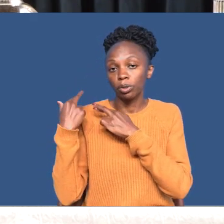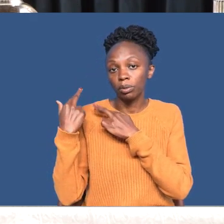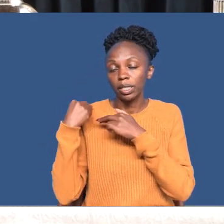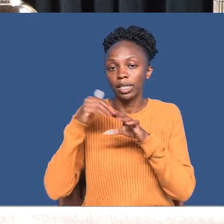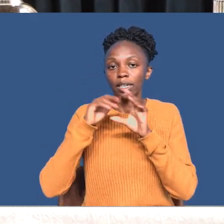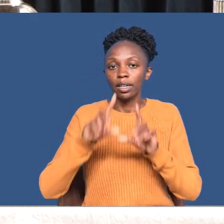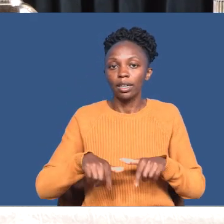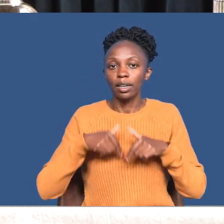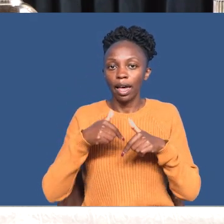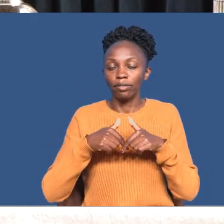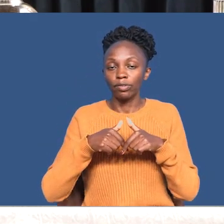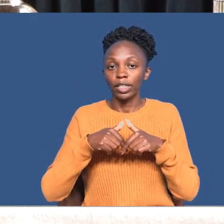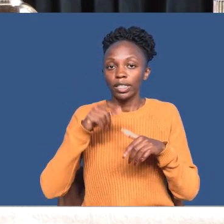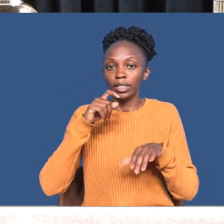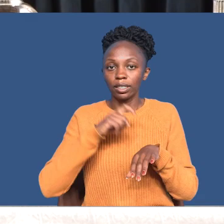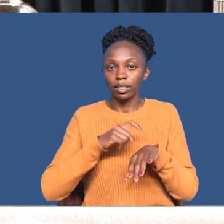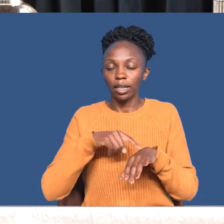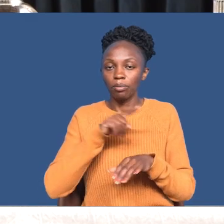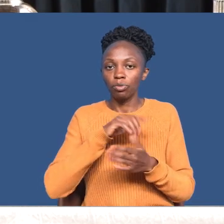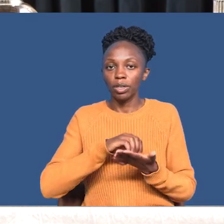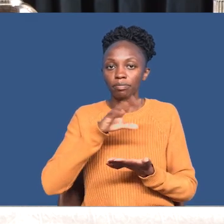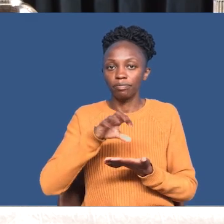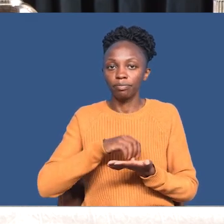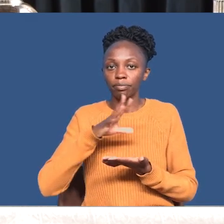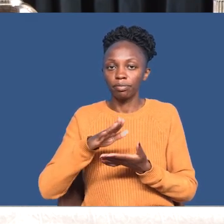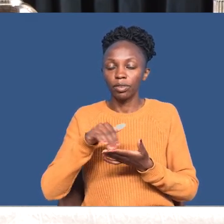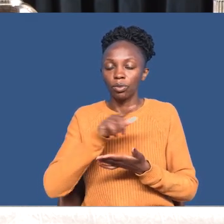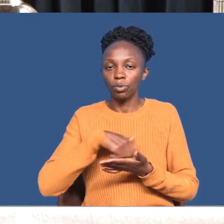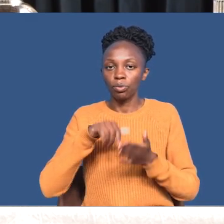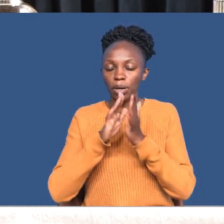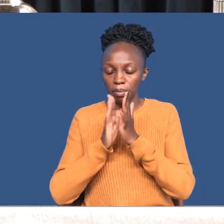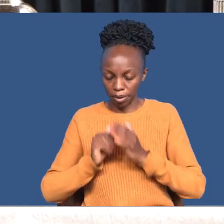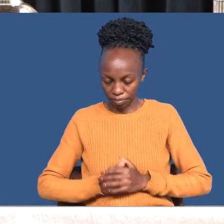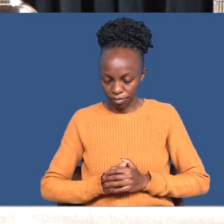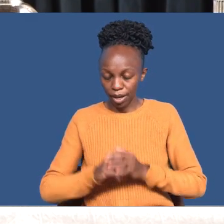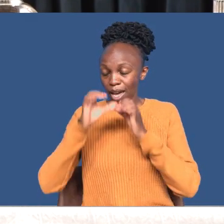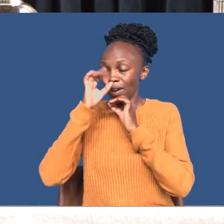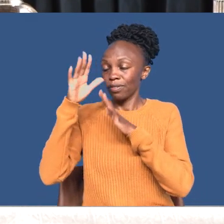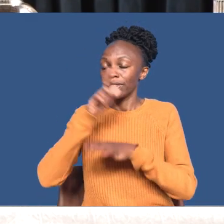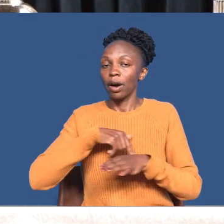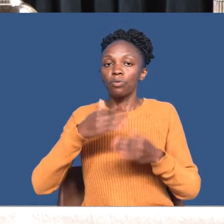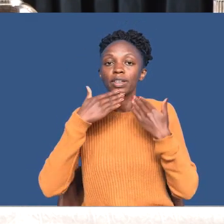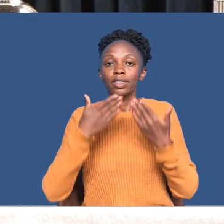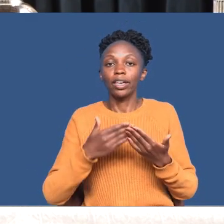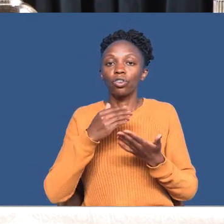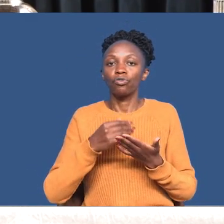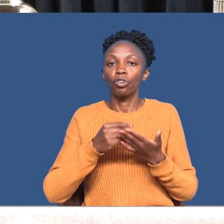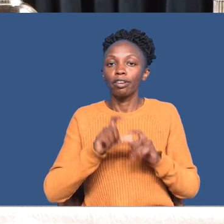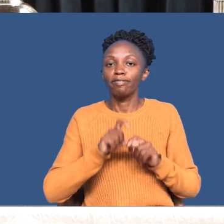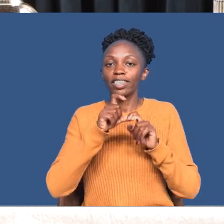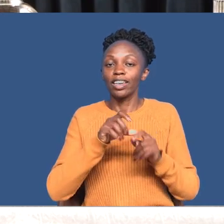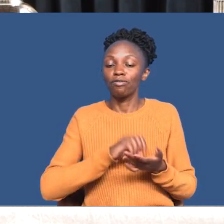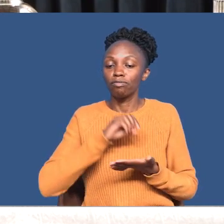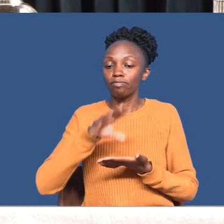through your own generosity. Let us pray. Father, we thank you for the gift of generosity that